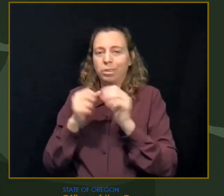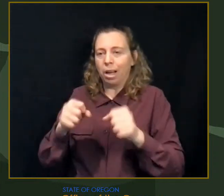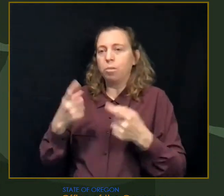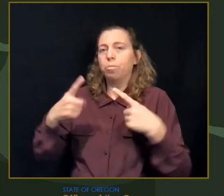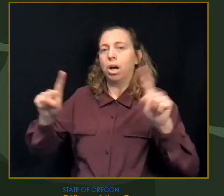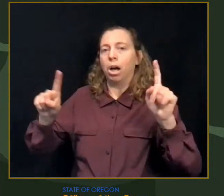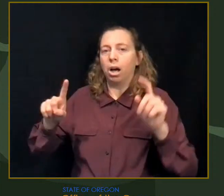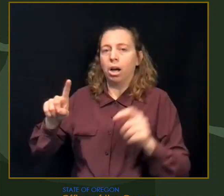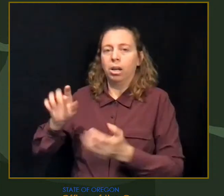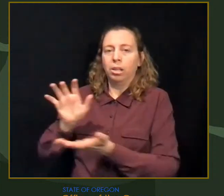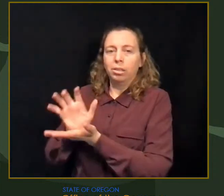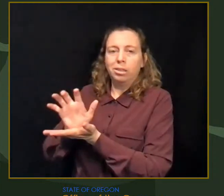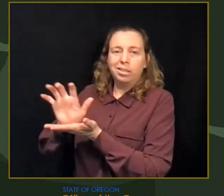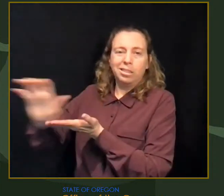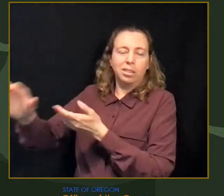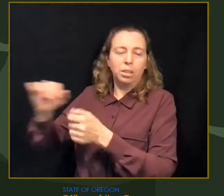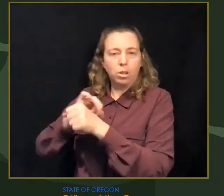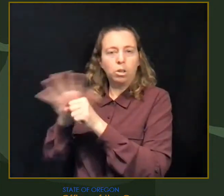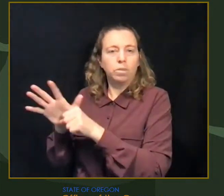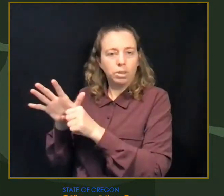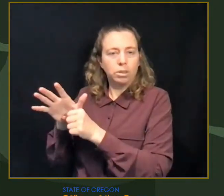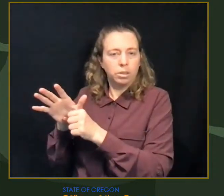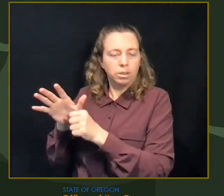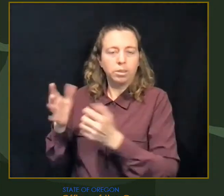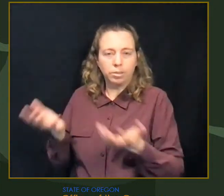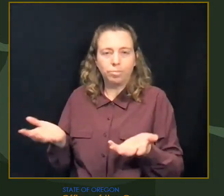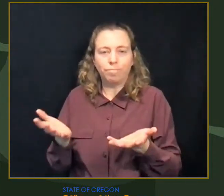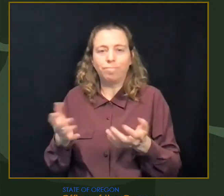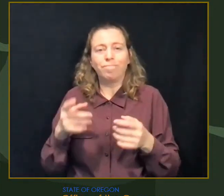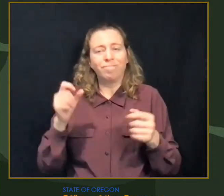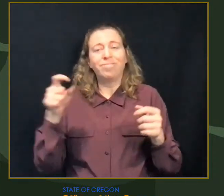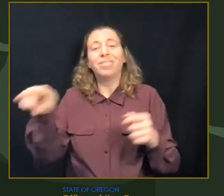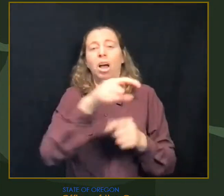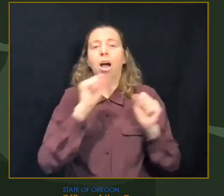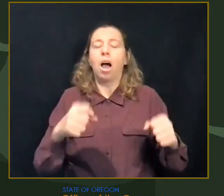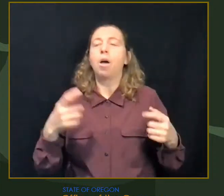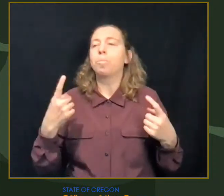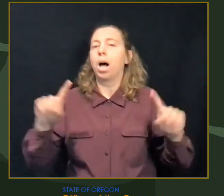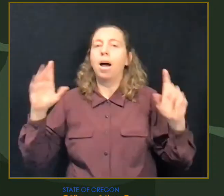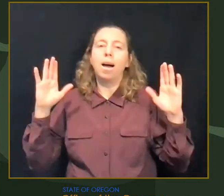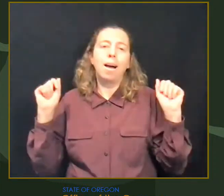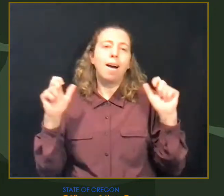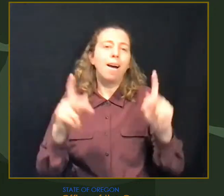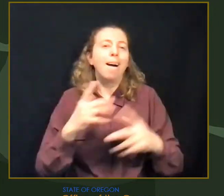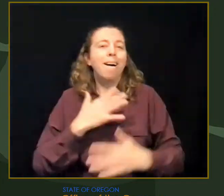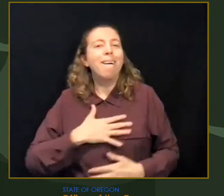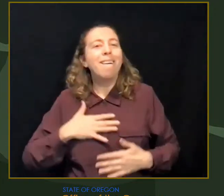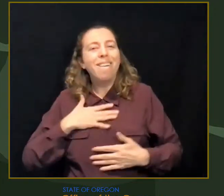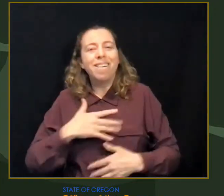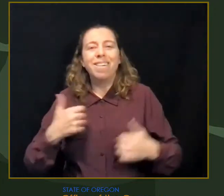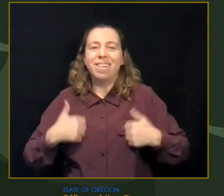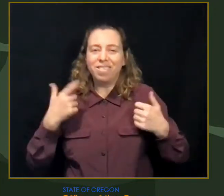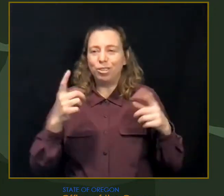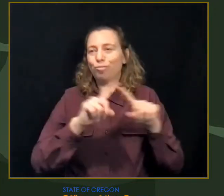back to enjoying the activities we enjoyed before COVID came, and having COVID be a distant memory.